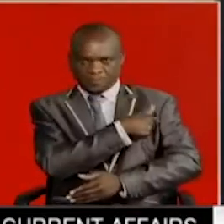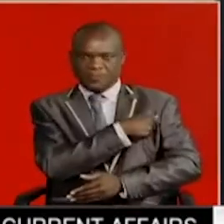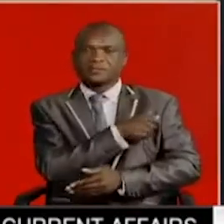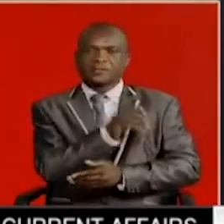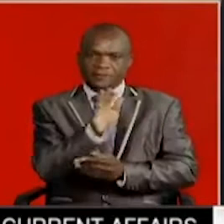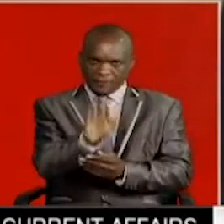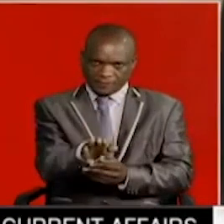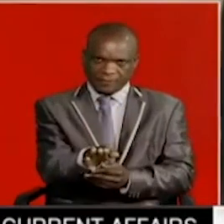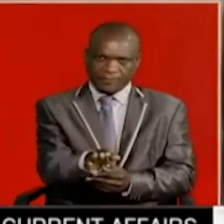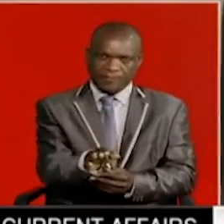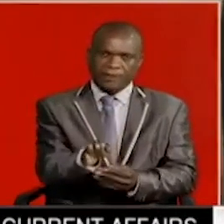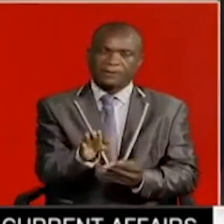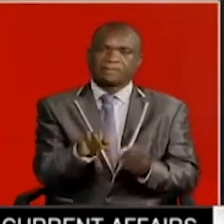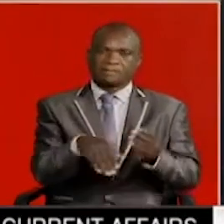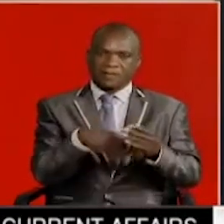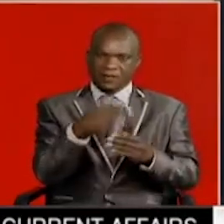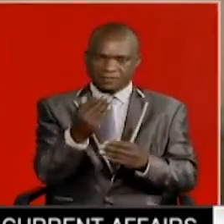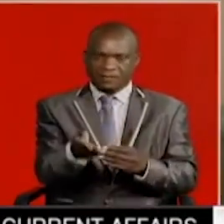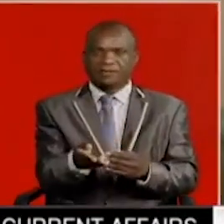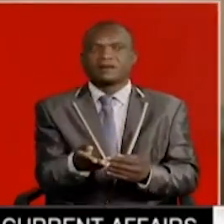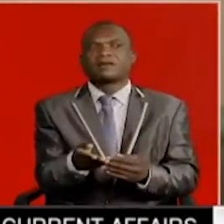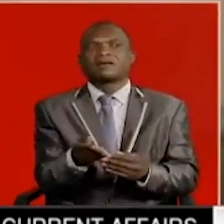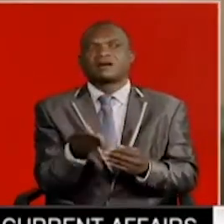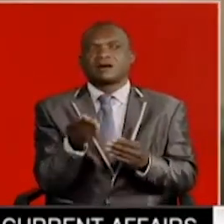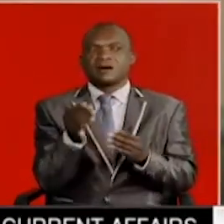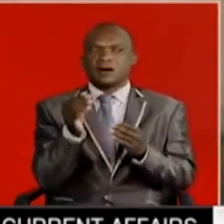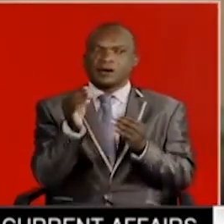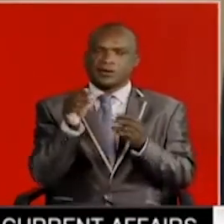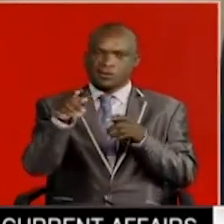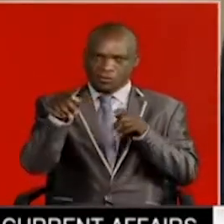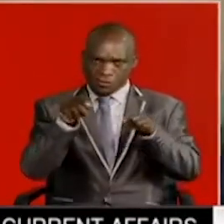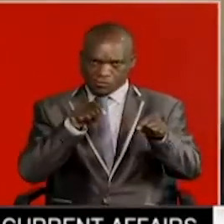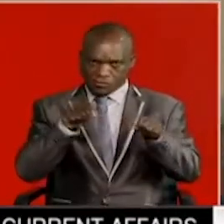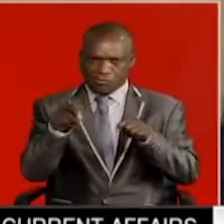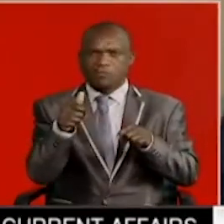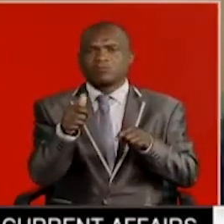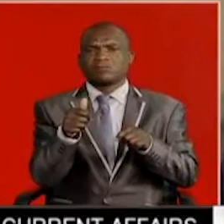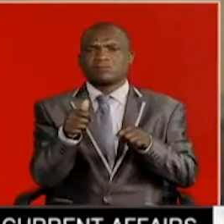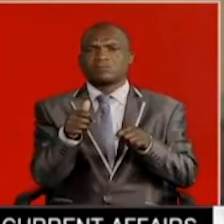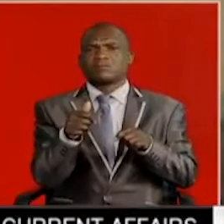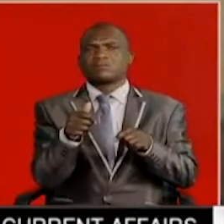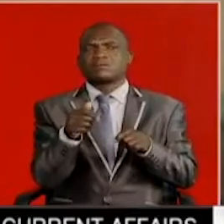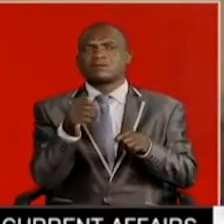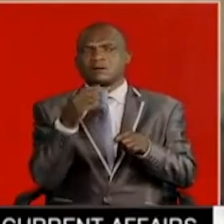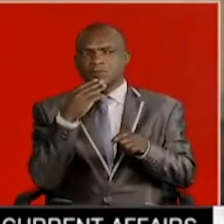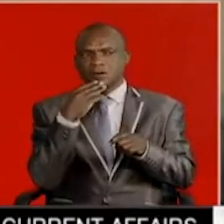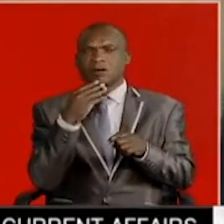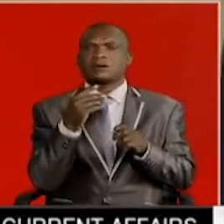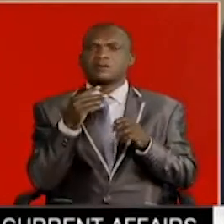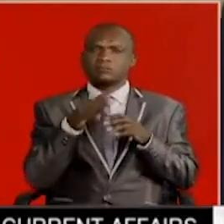that waste must be well managed, lest we cause